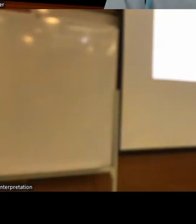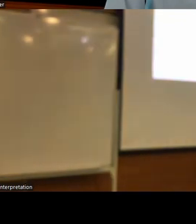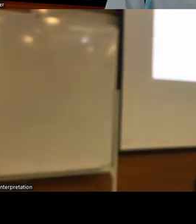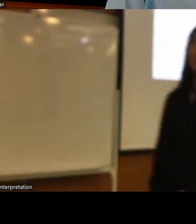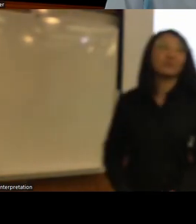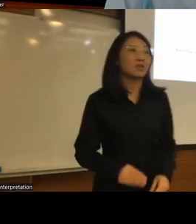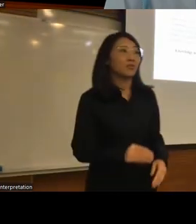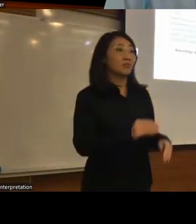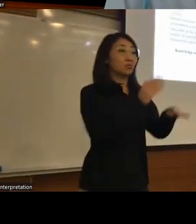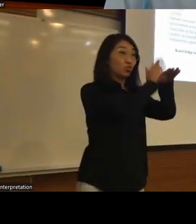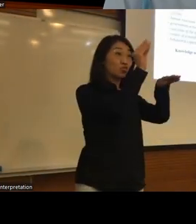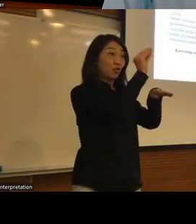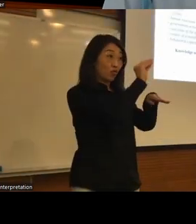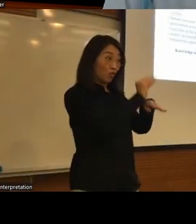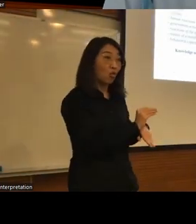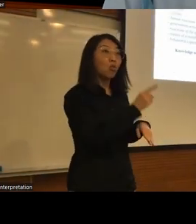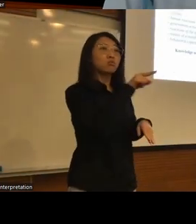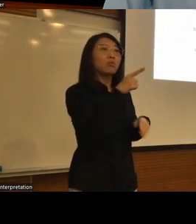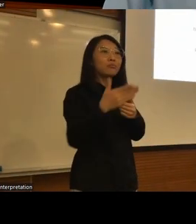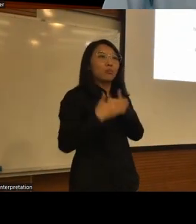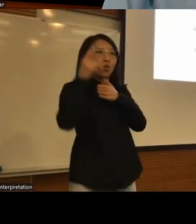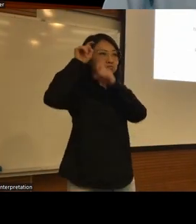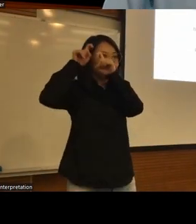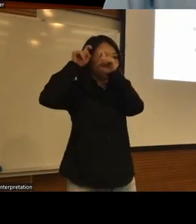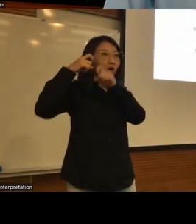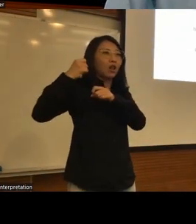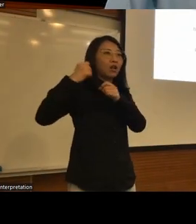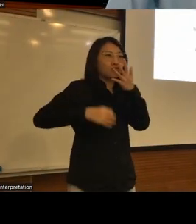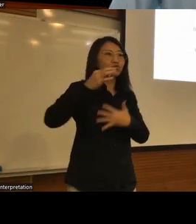capacity, I believe.